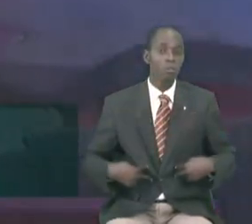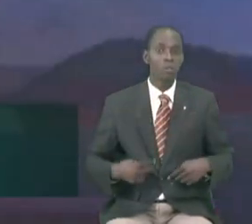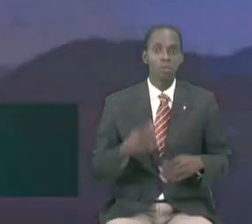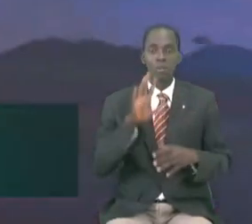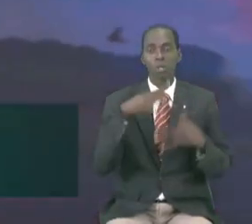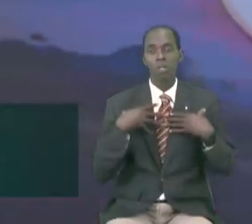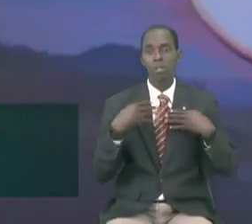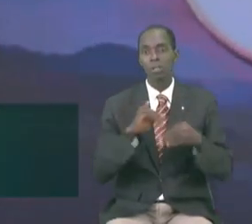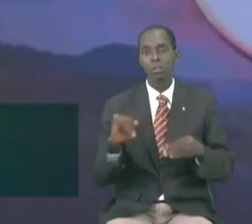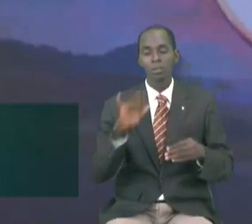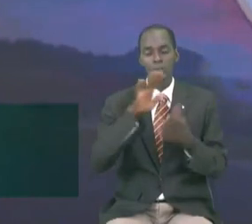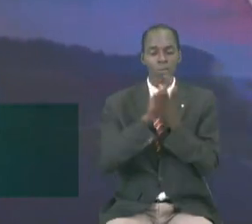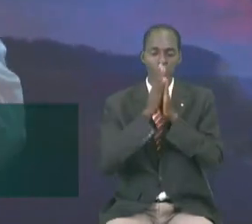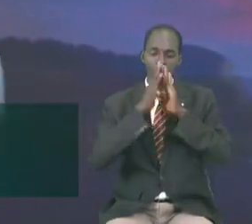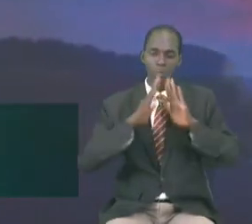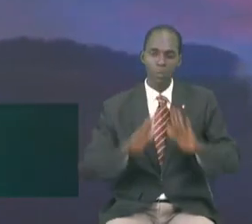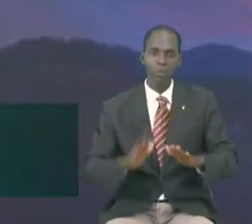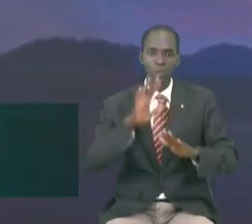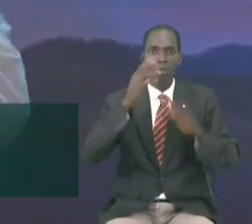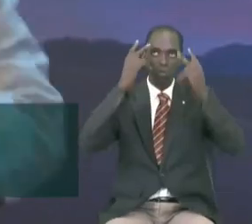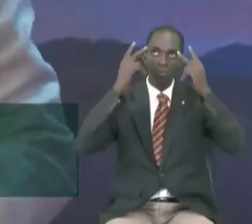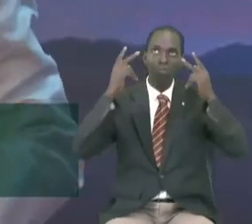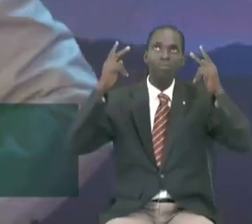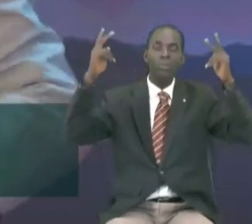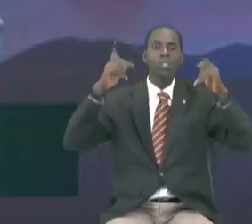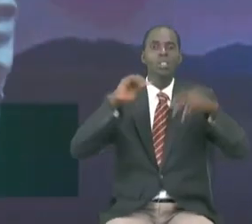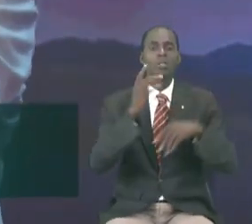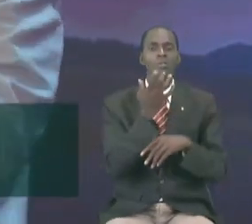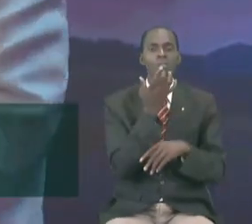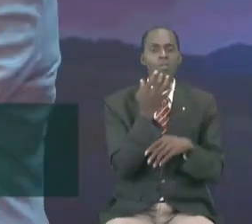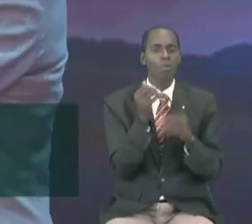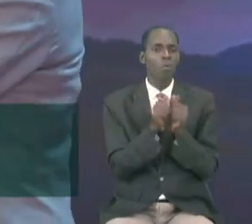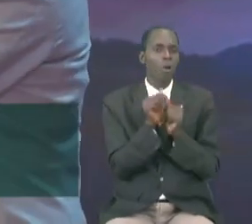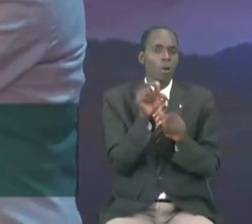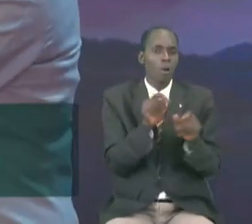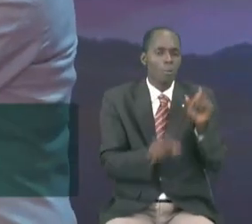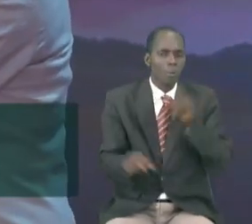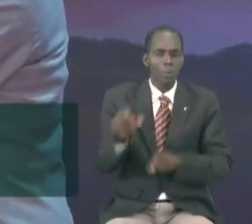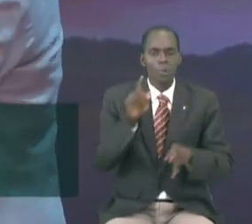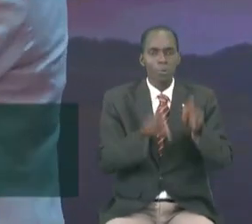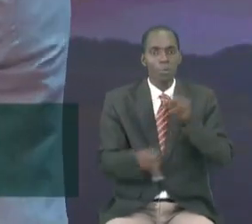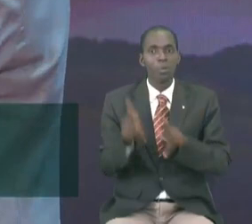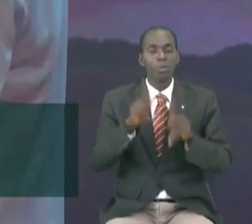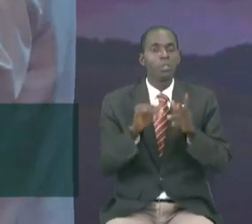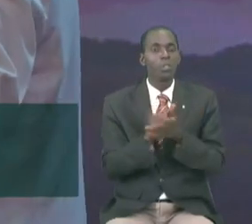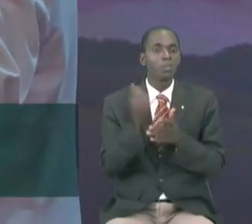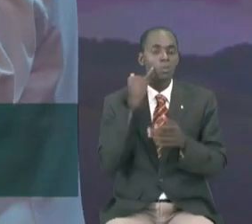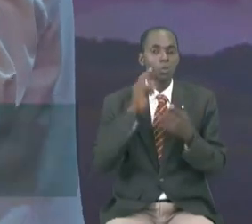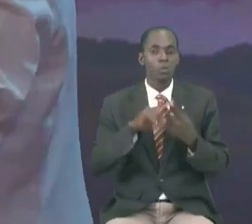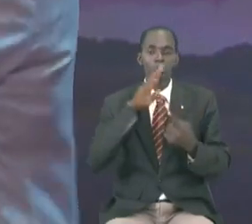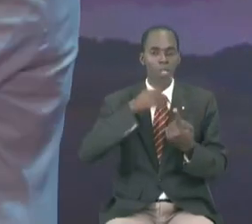around you, and they'll say, get on, keep on doing it. Everybody loved you. Now,